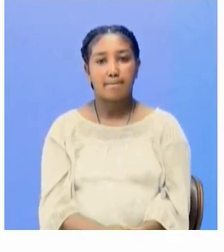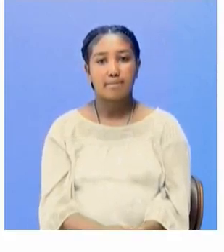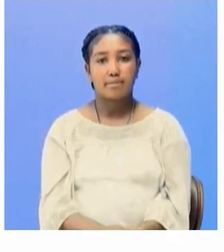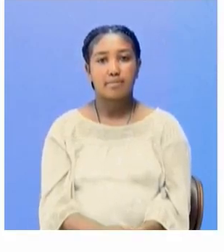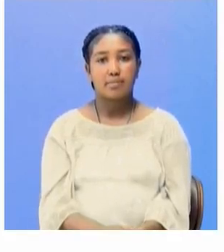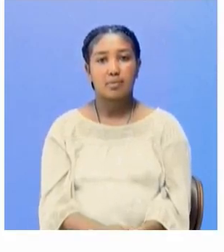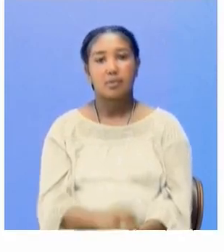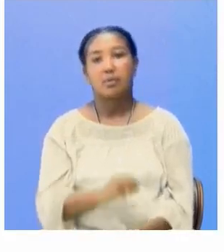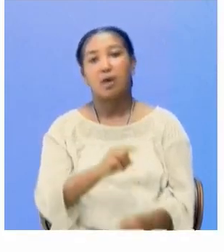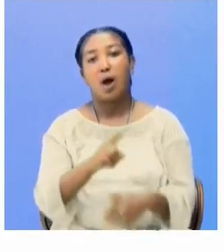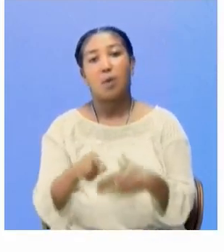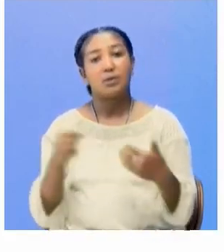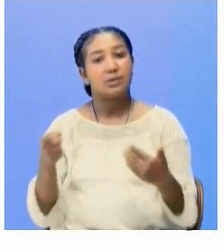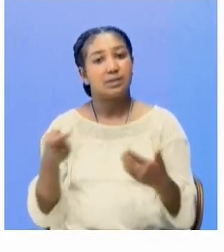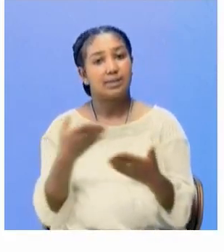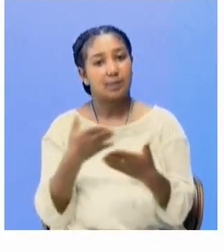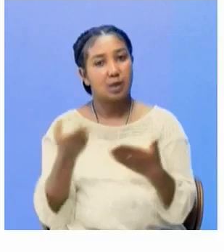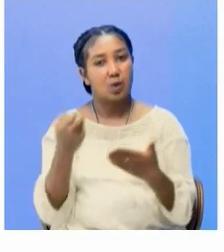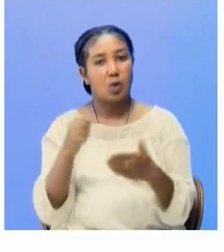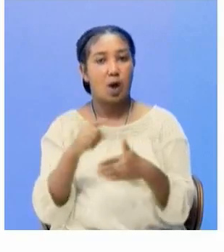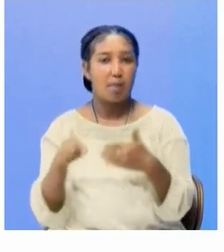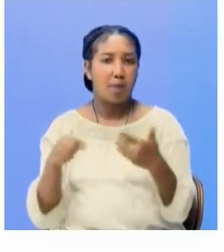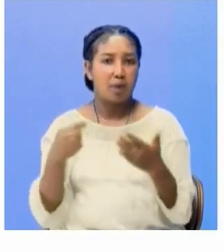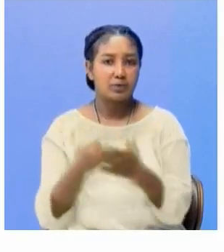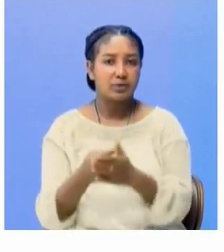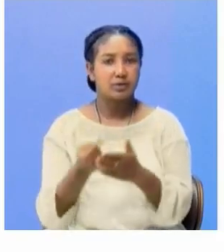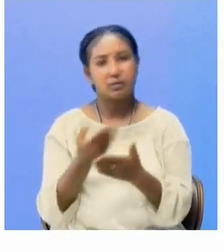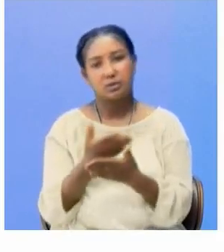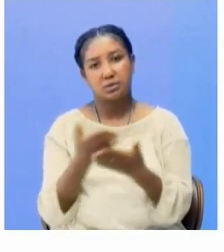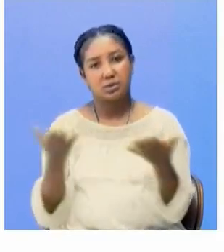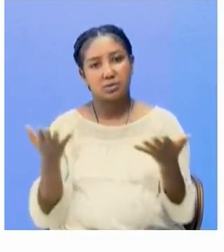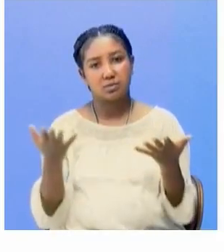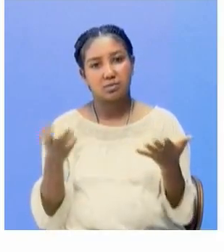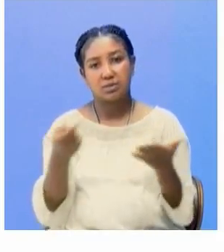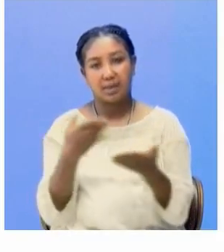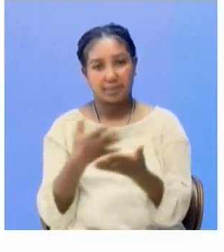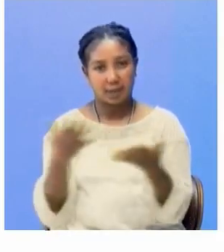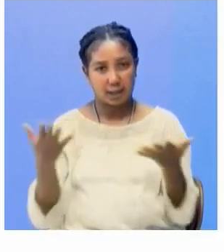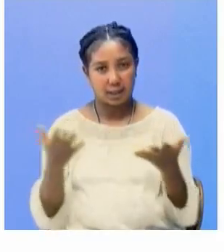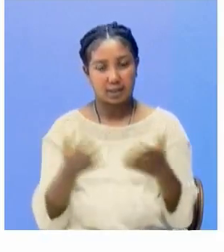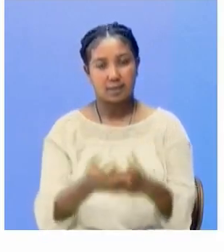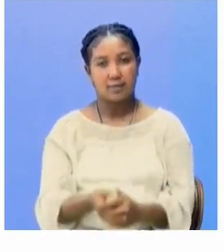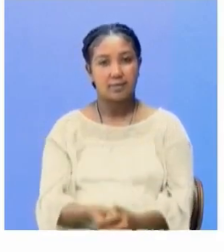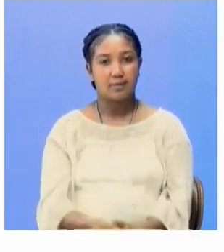about something or about things, because we said about something